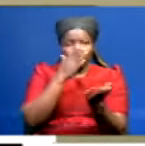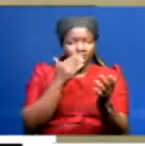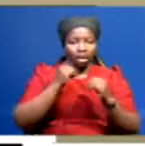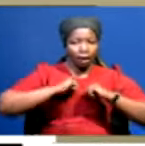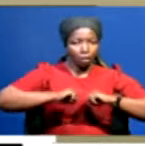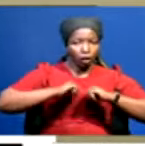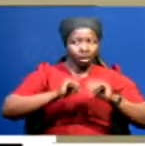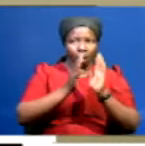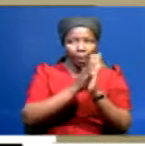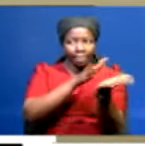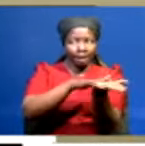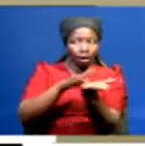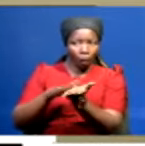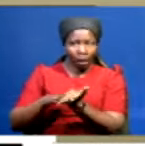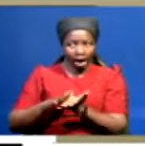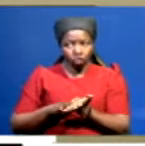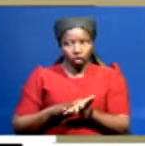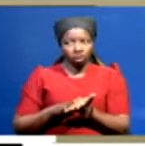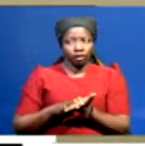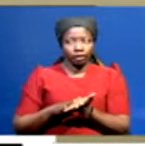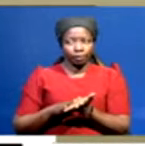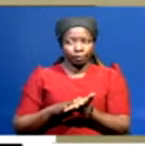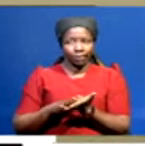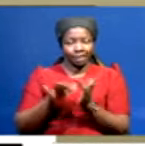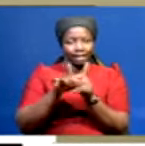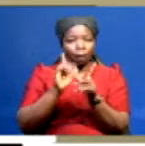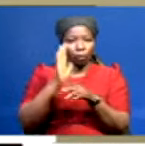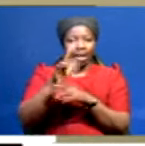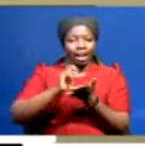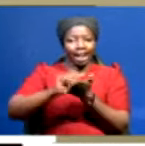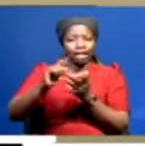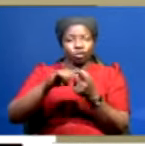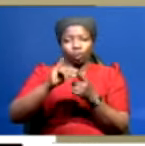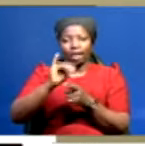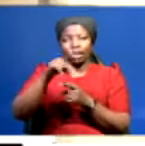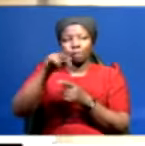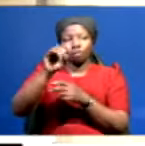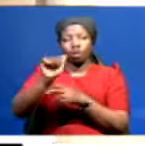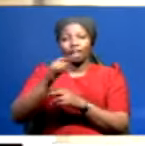will even write even to IPOA. So that these cases can be investigated.